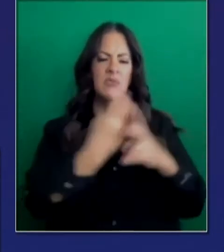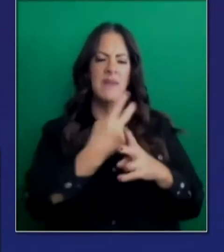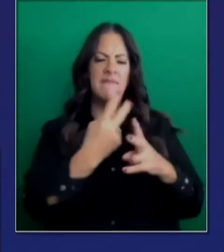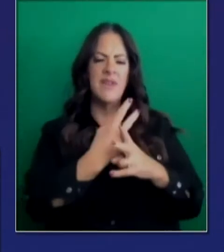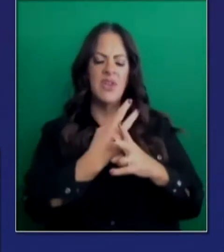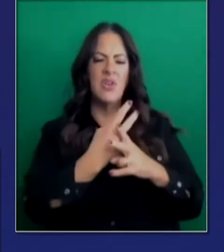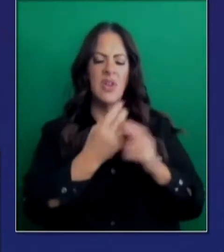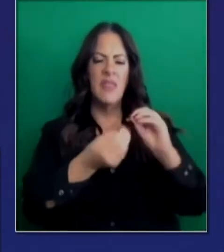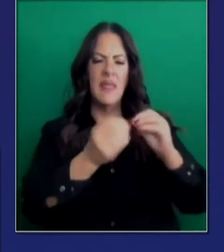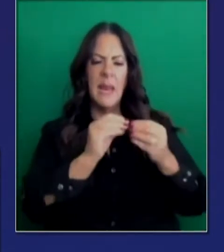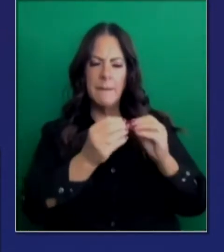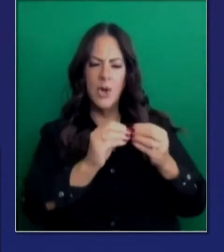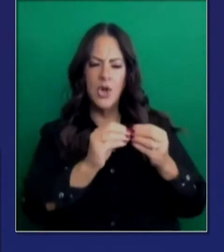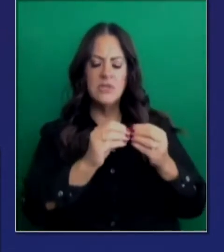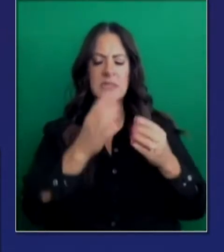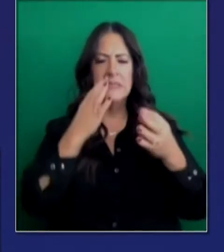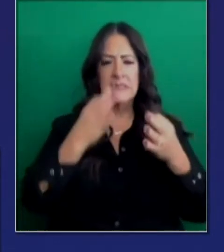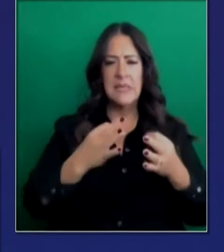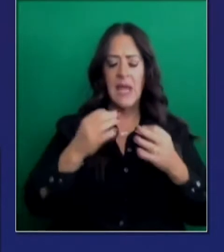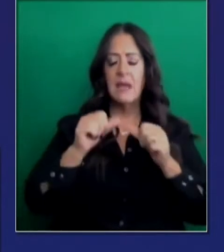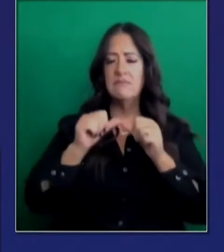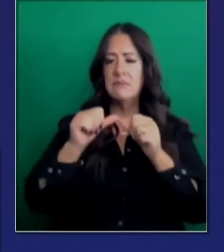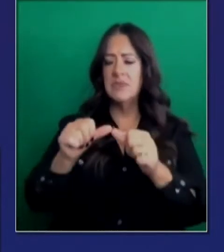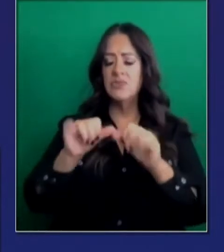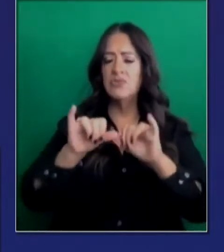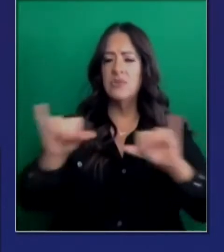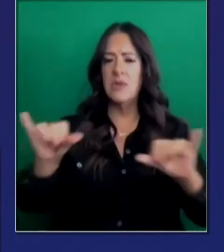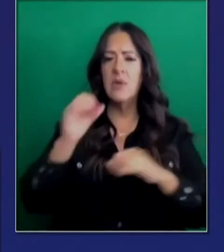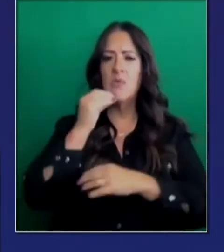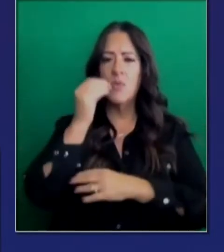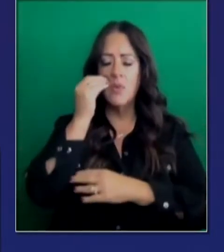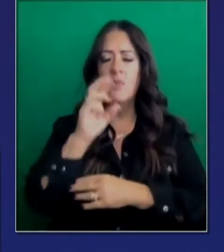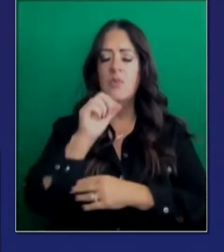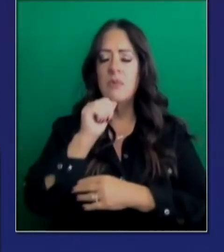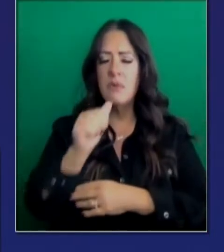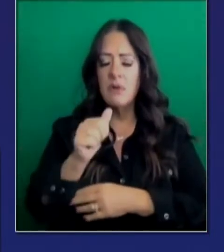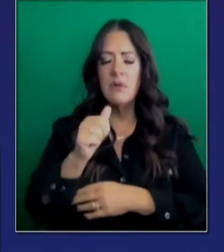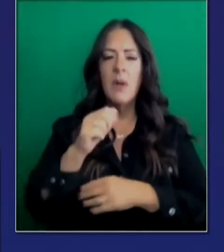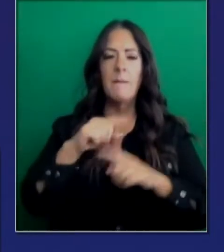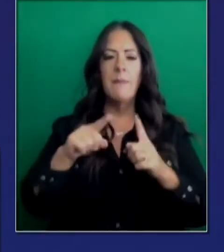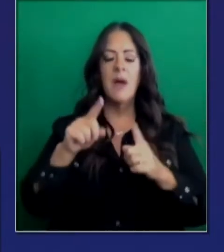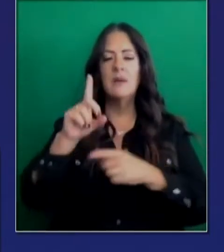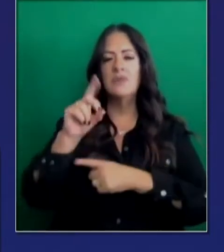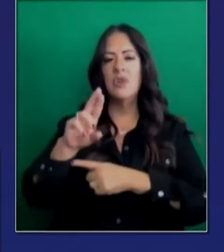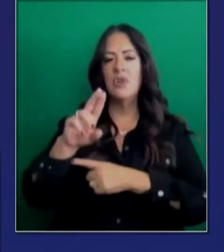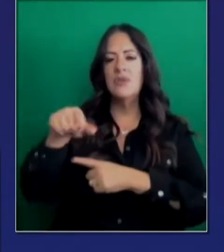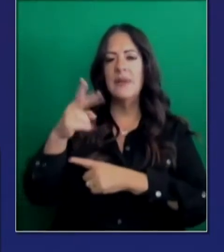Dr. Galley in his update tomorrow to update that determination. But based upon ICU